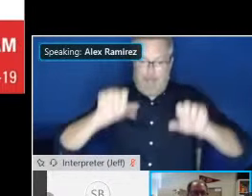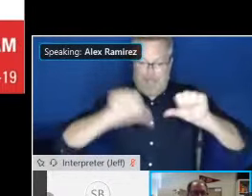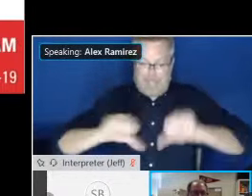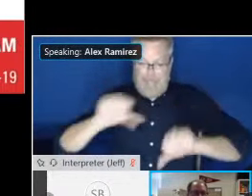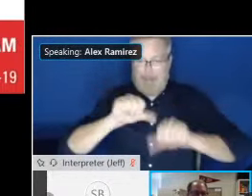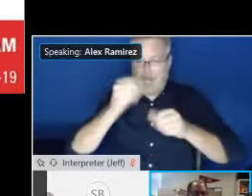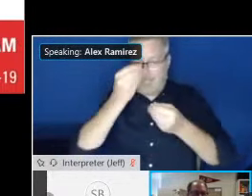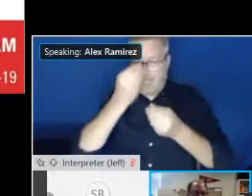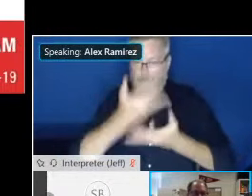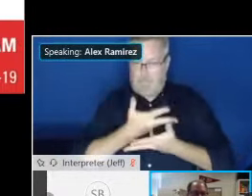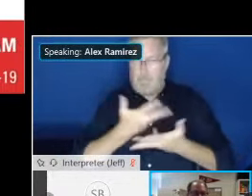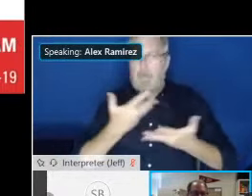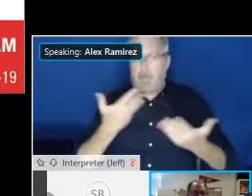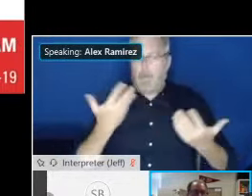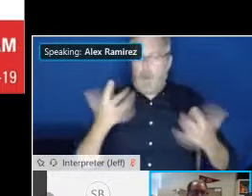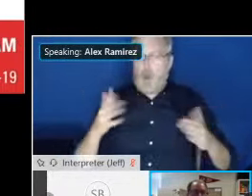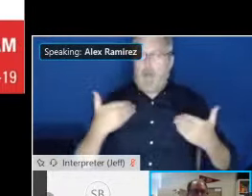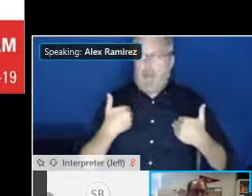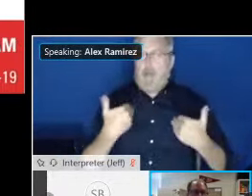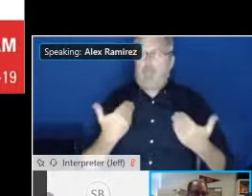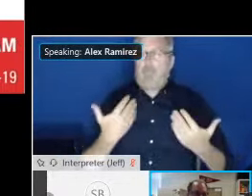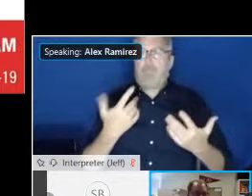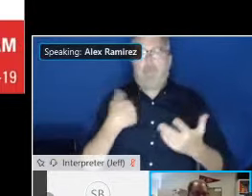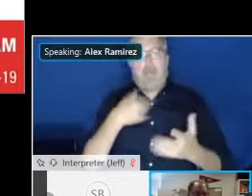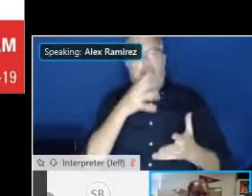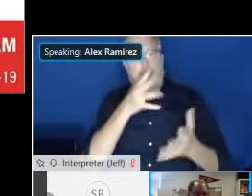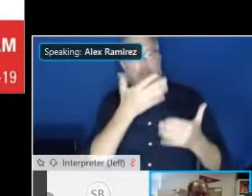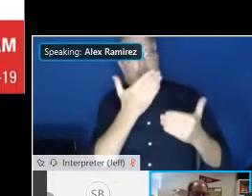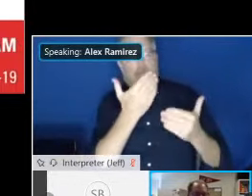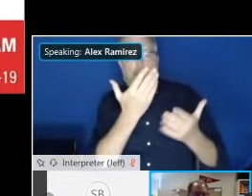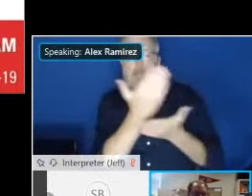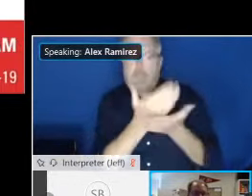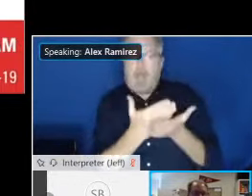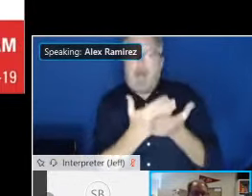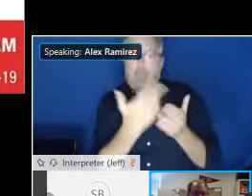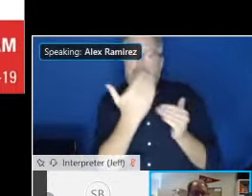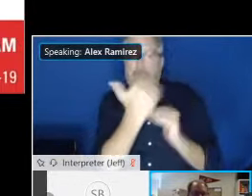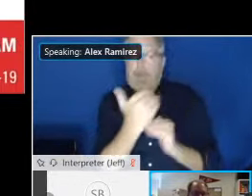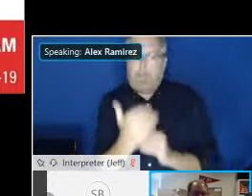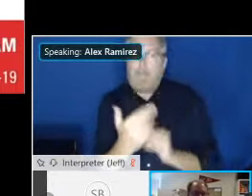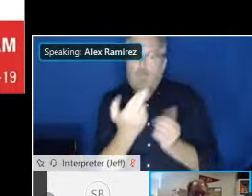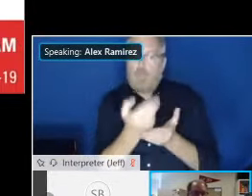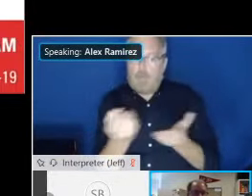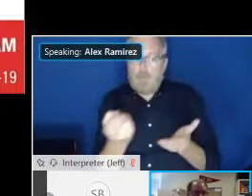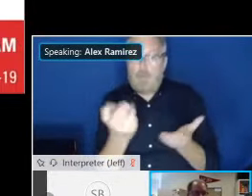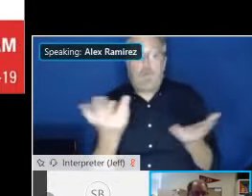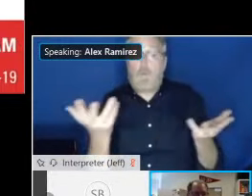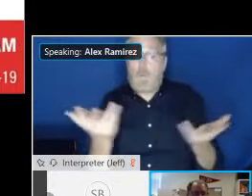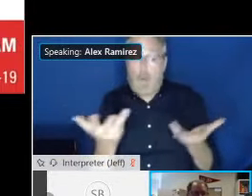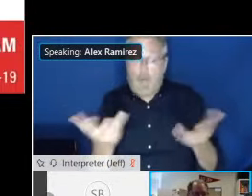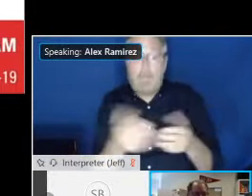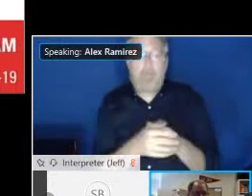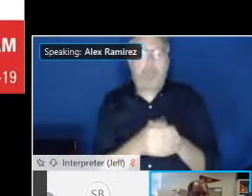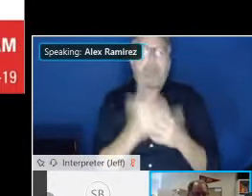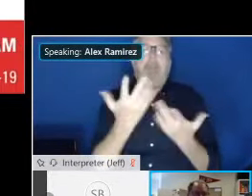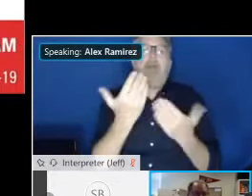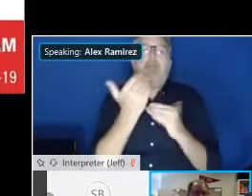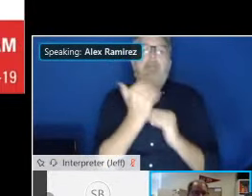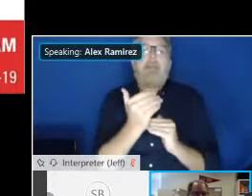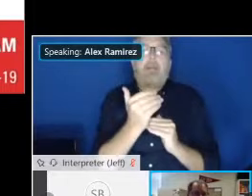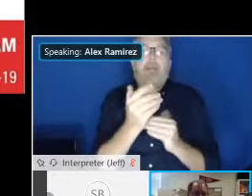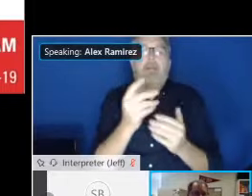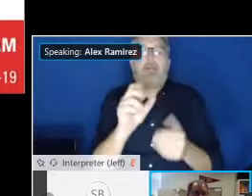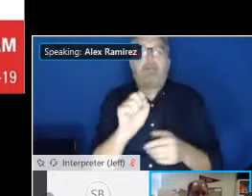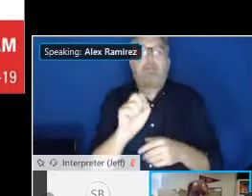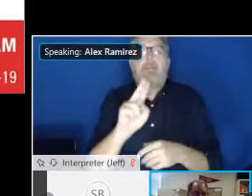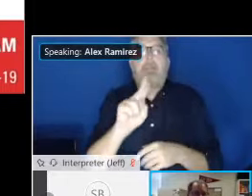had, and also recognize that were some constraints on resources, primarily the limitation of some of the